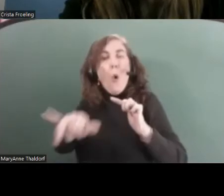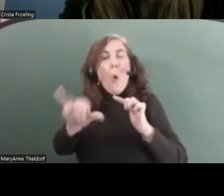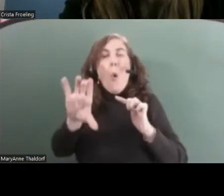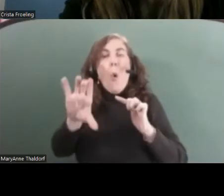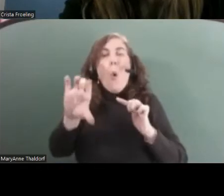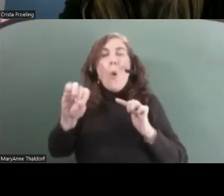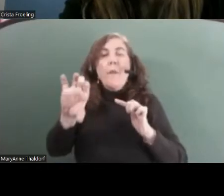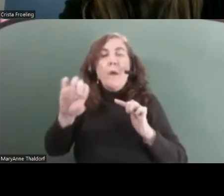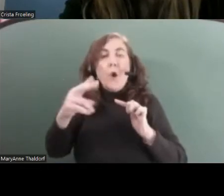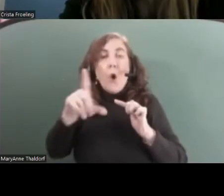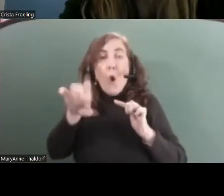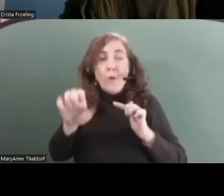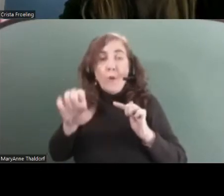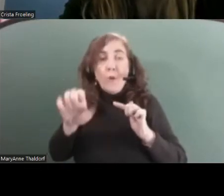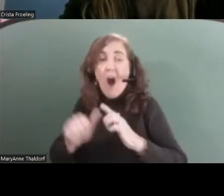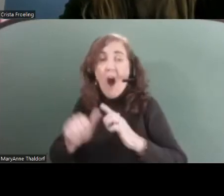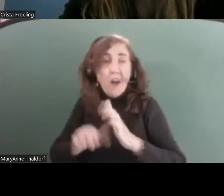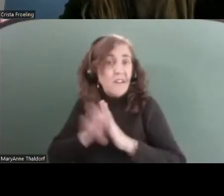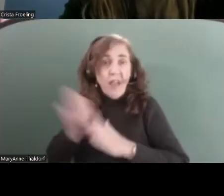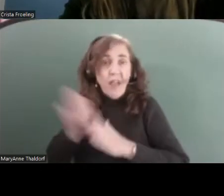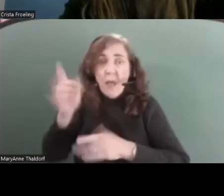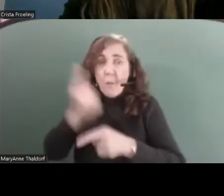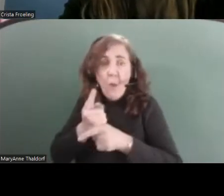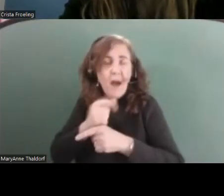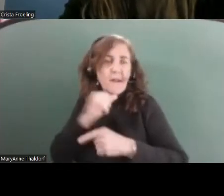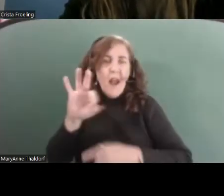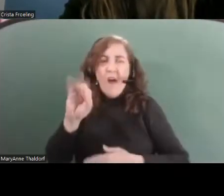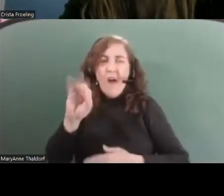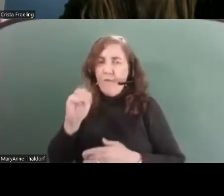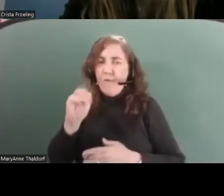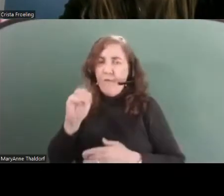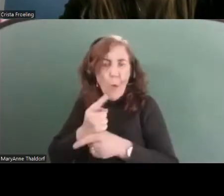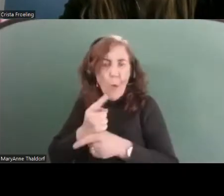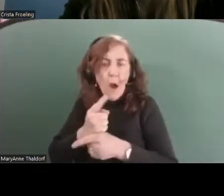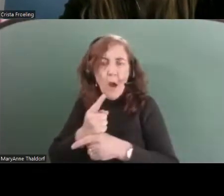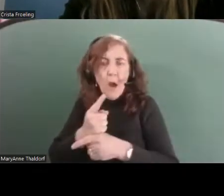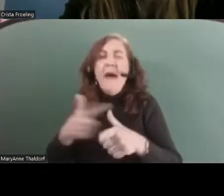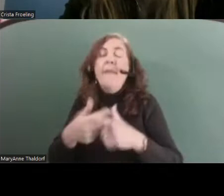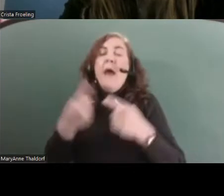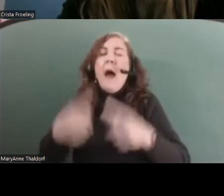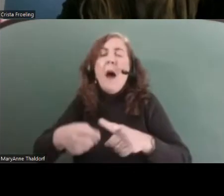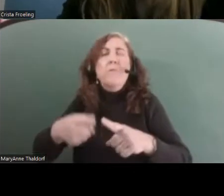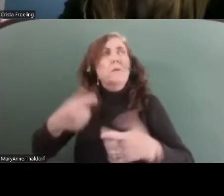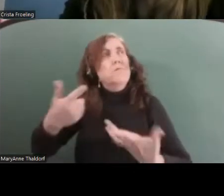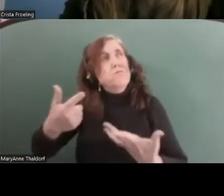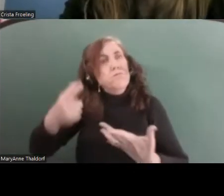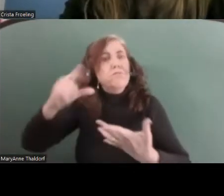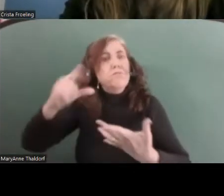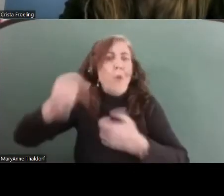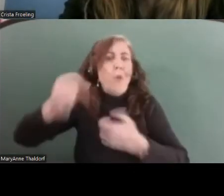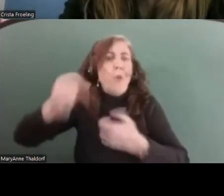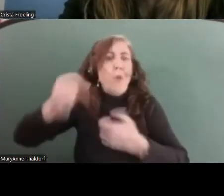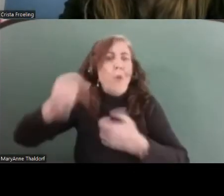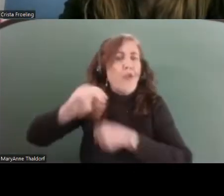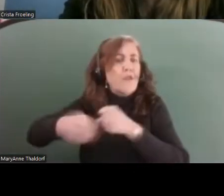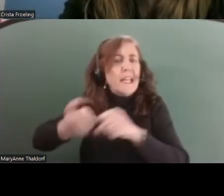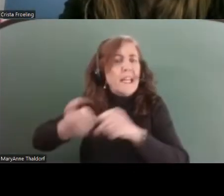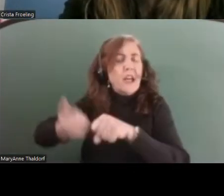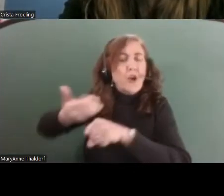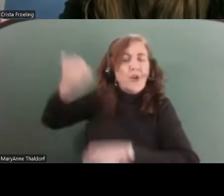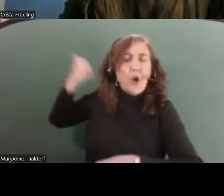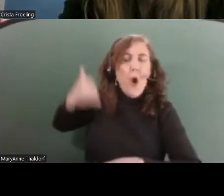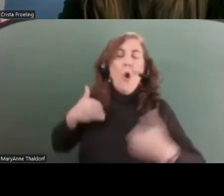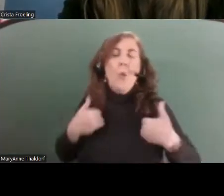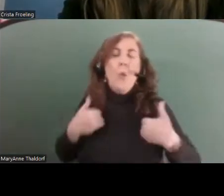And then 30 years ago, 20 years ago, we did this thing called otoacoustic emissions.